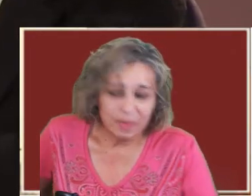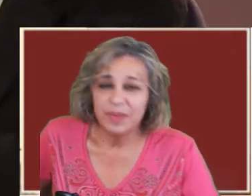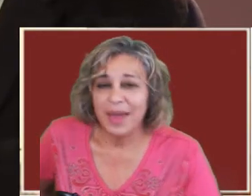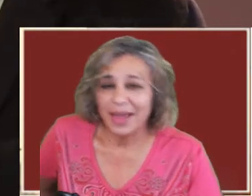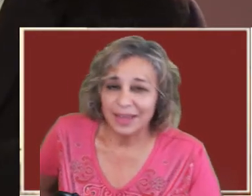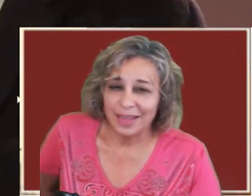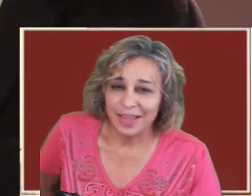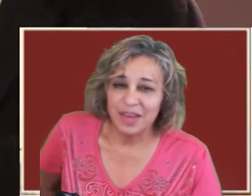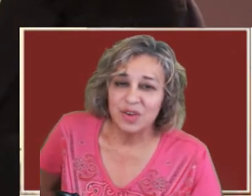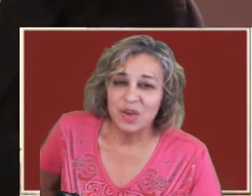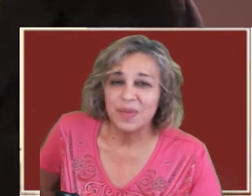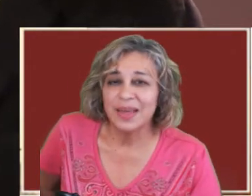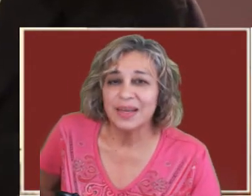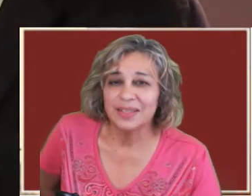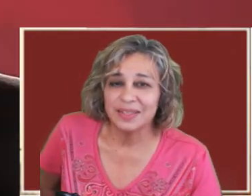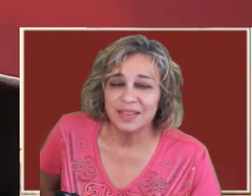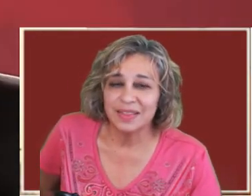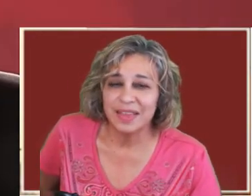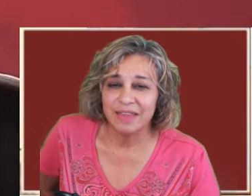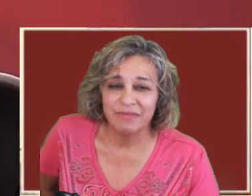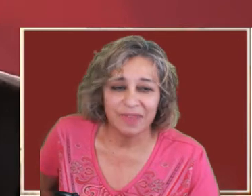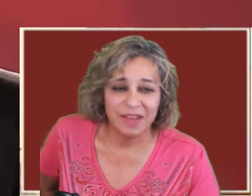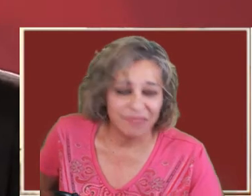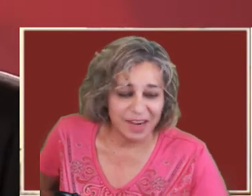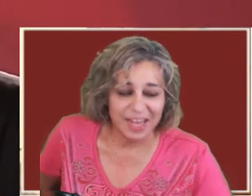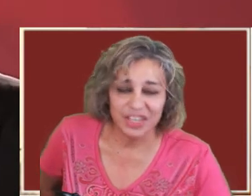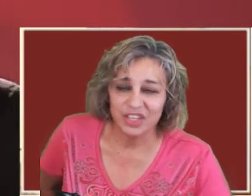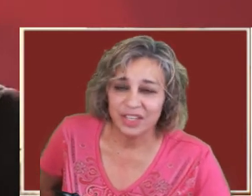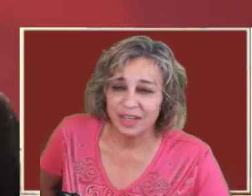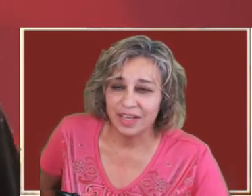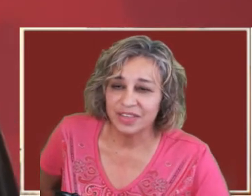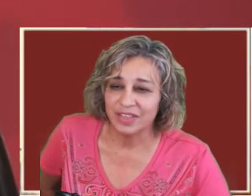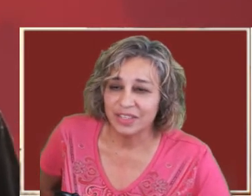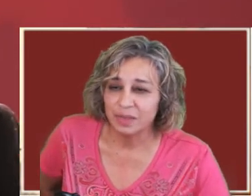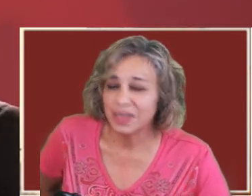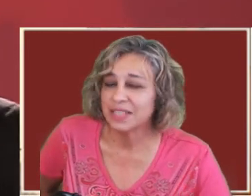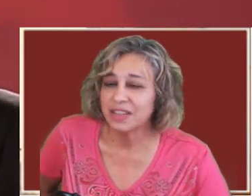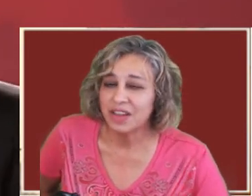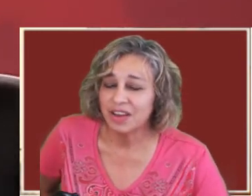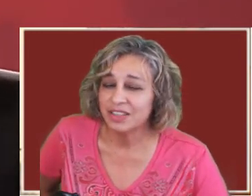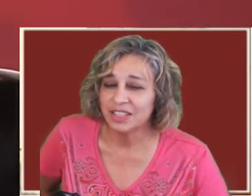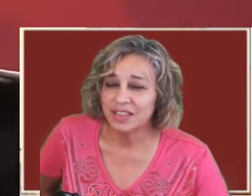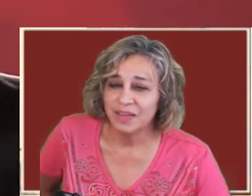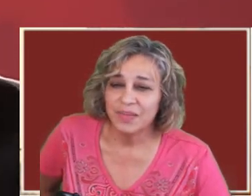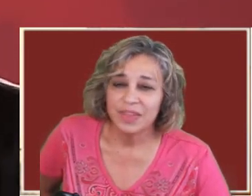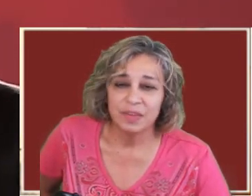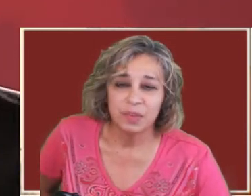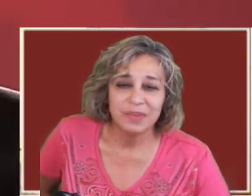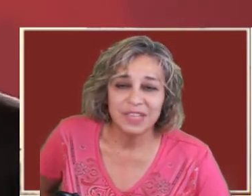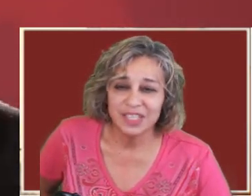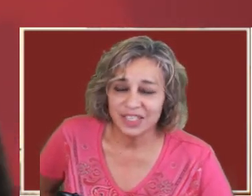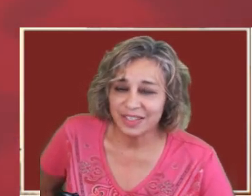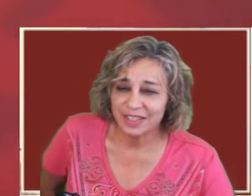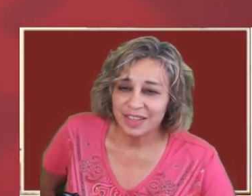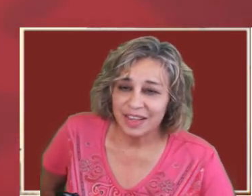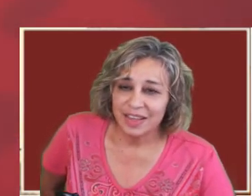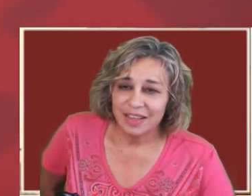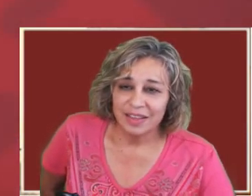Some of them act like they don't know because they've got financial interests, because they lost their